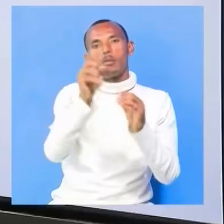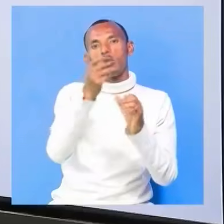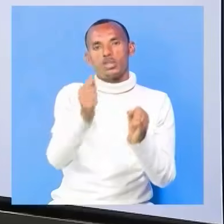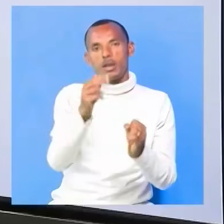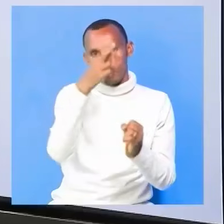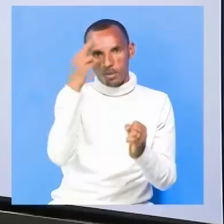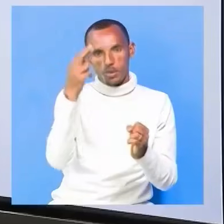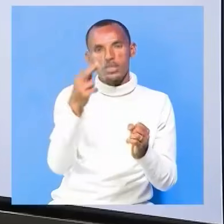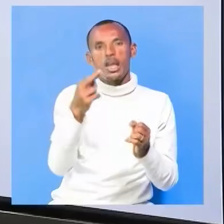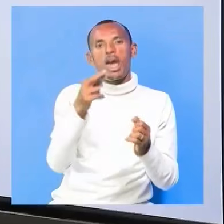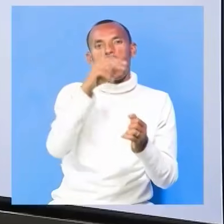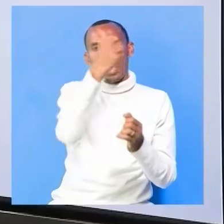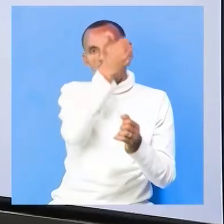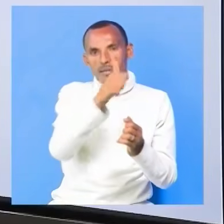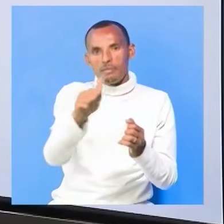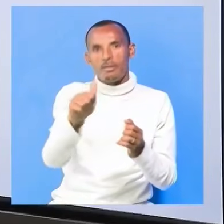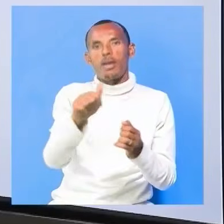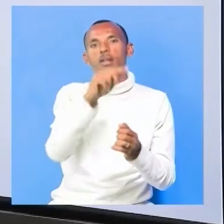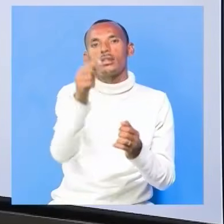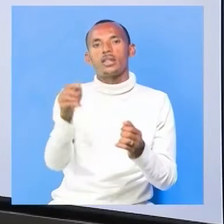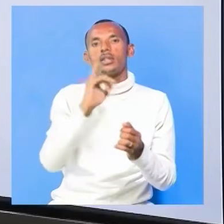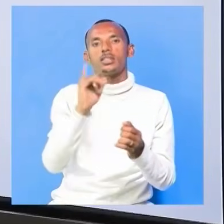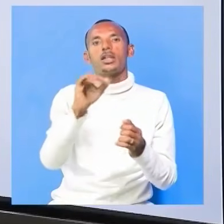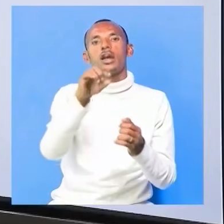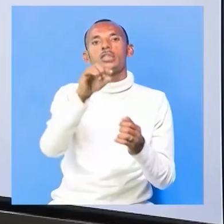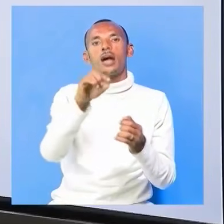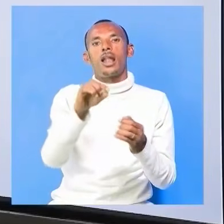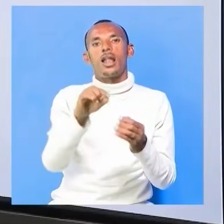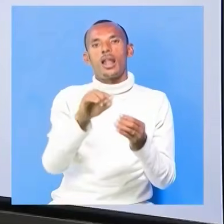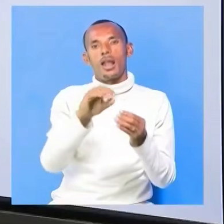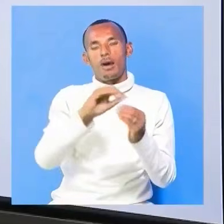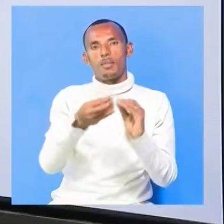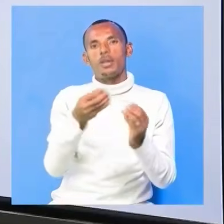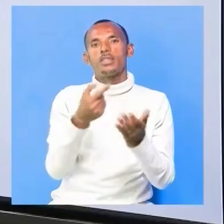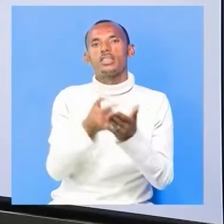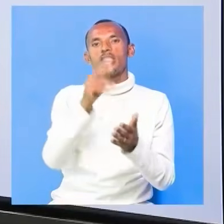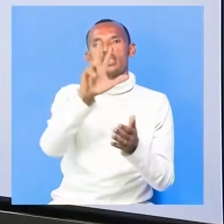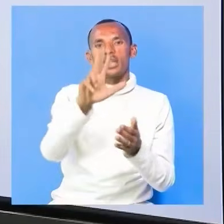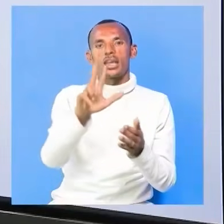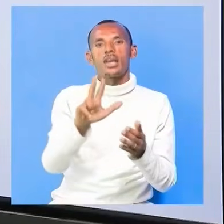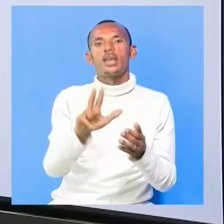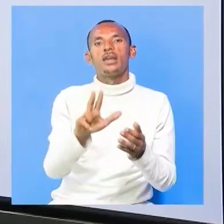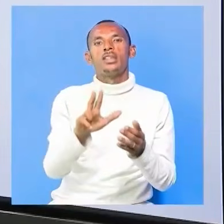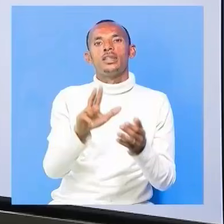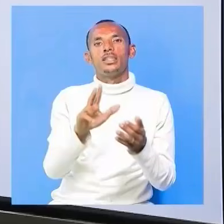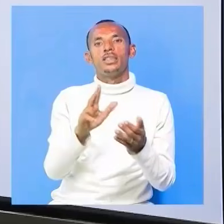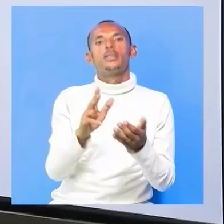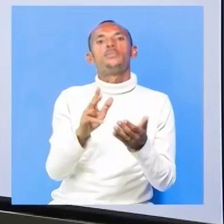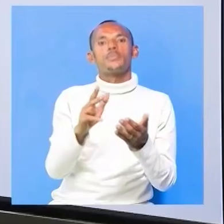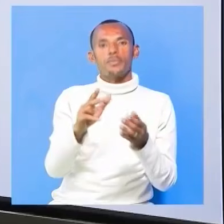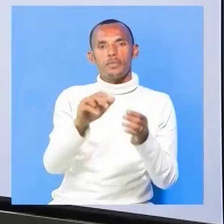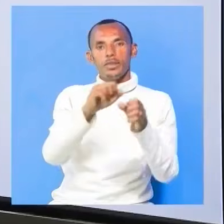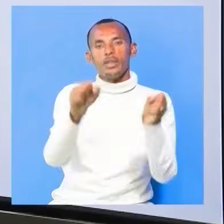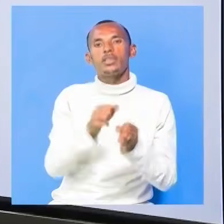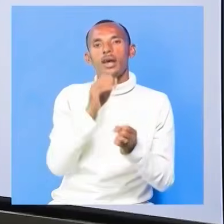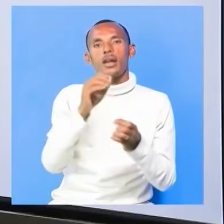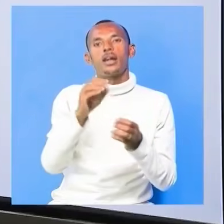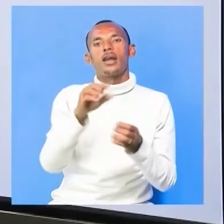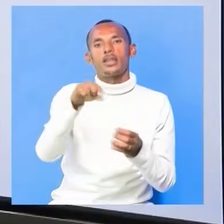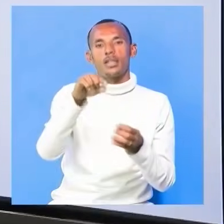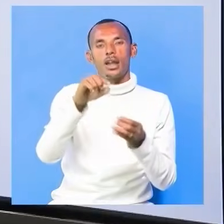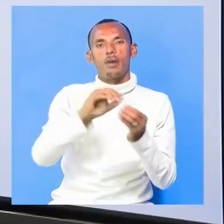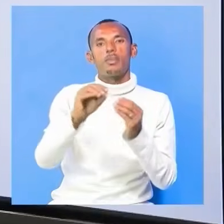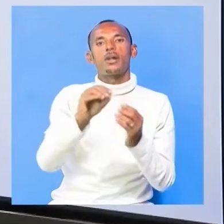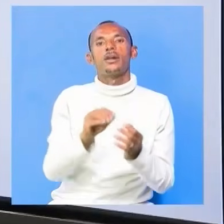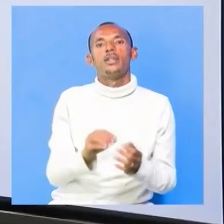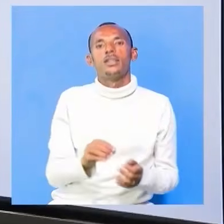rational number, right? Every of these 3 sets, every members of these 3 sets can be the member of rational number. So minus